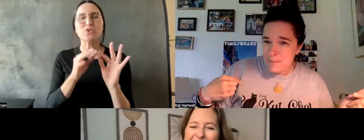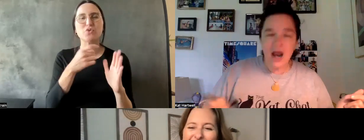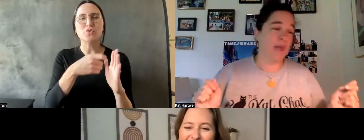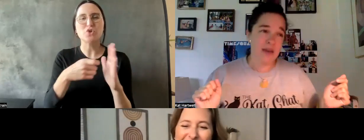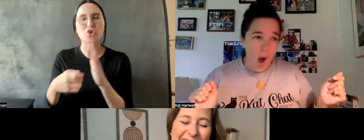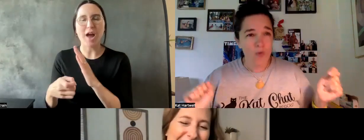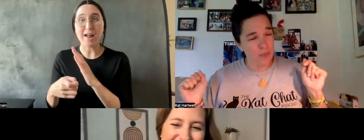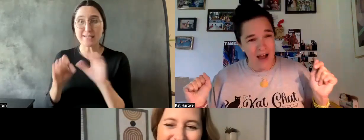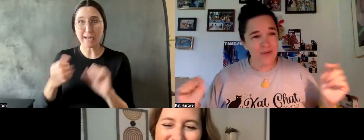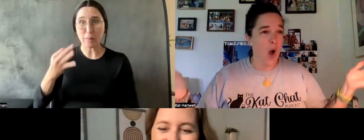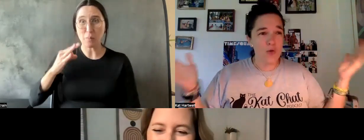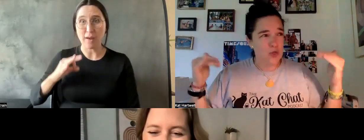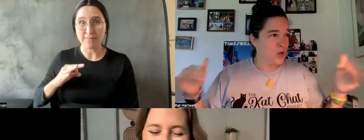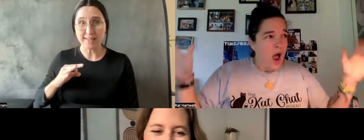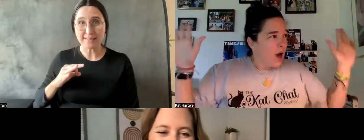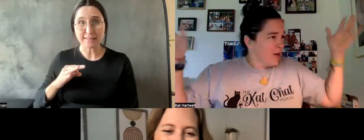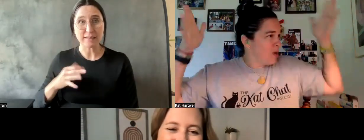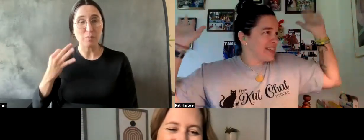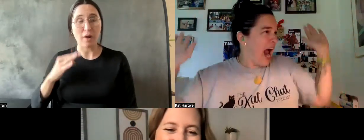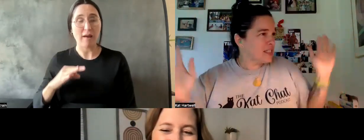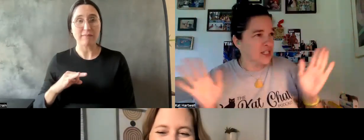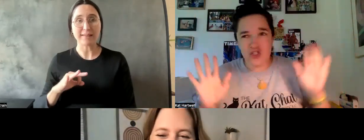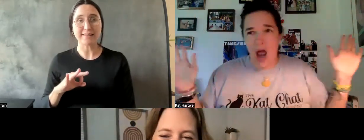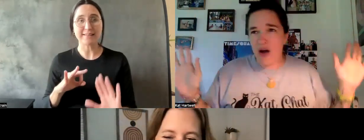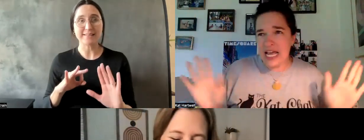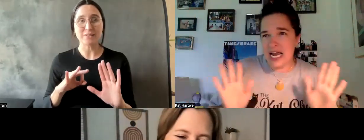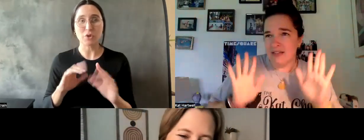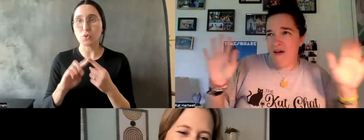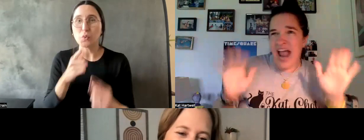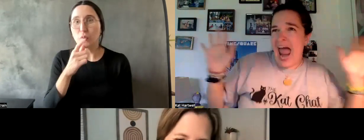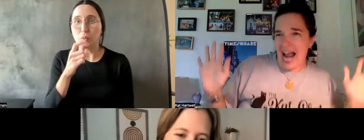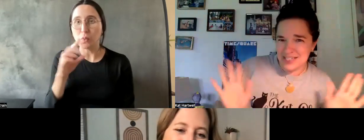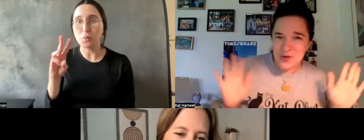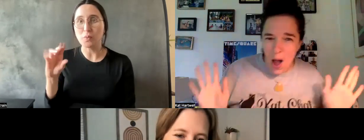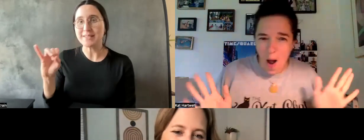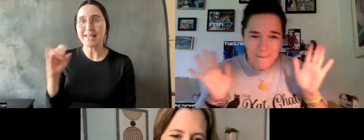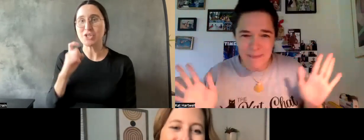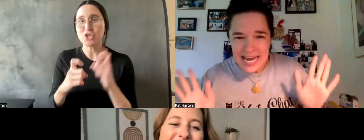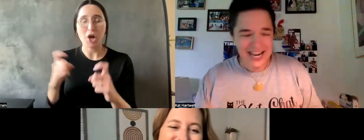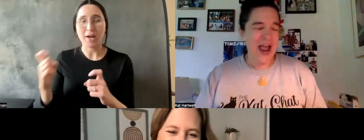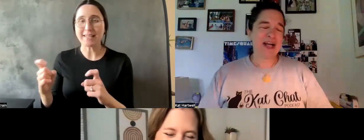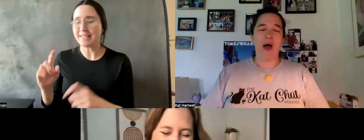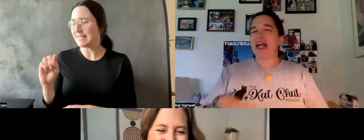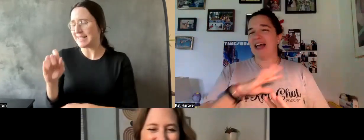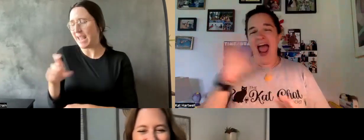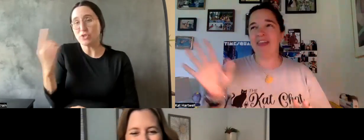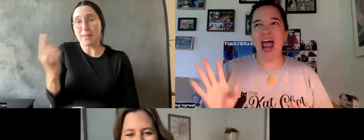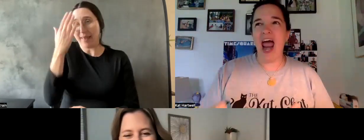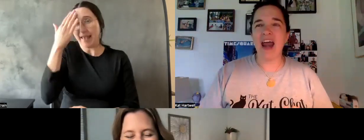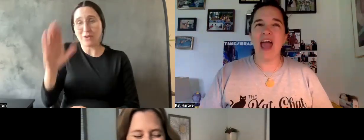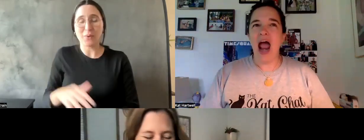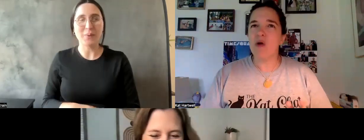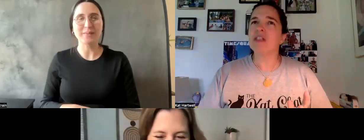profit for me? I'm like, no, the profit goes to Wisconsin charities, a cat, helping me. Sorry.